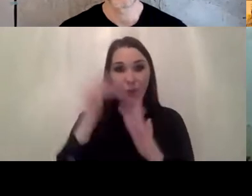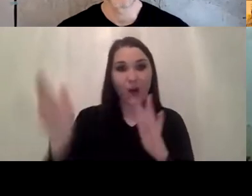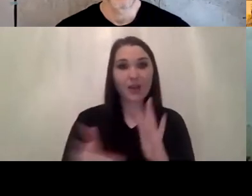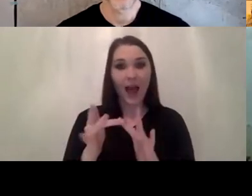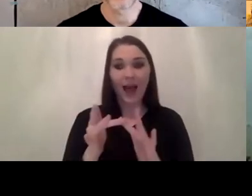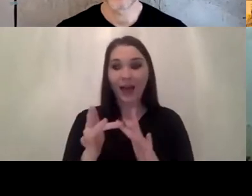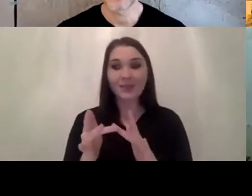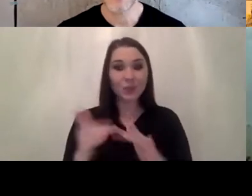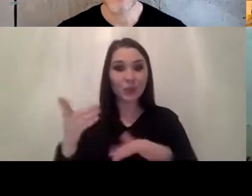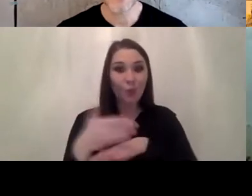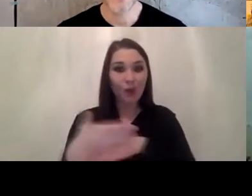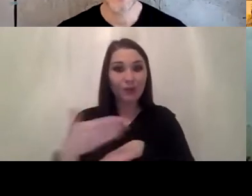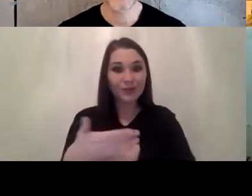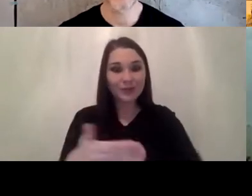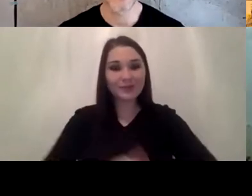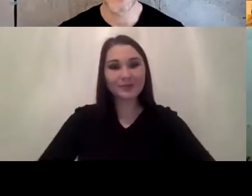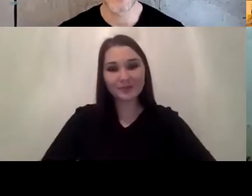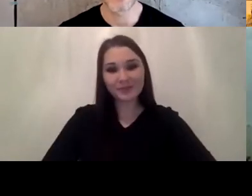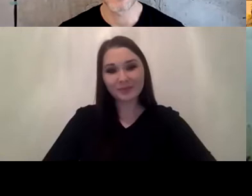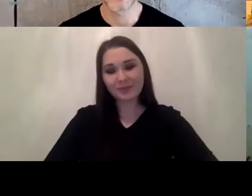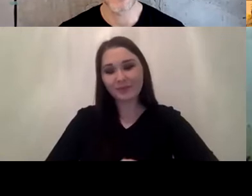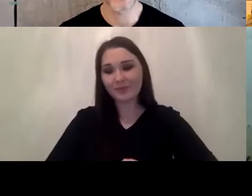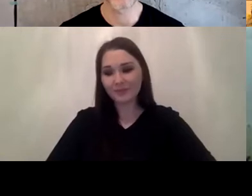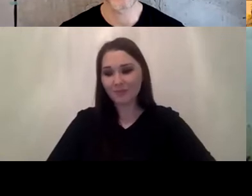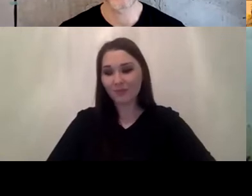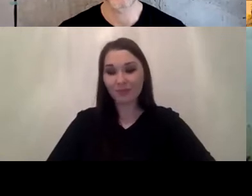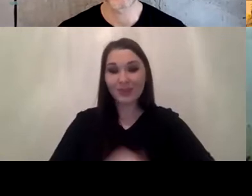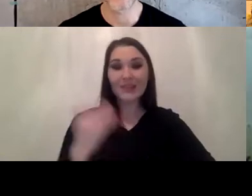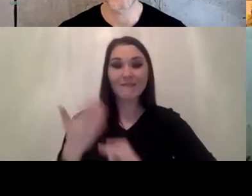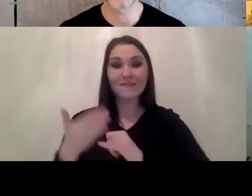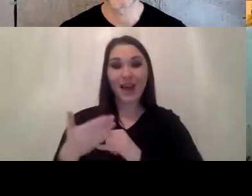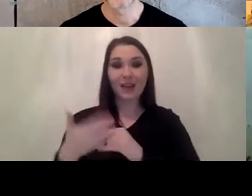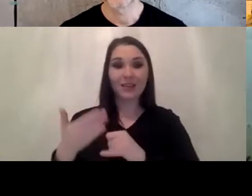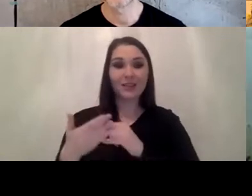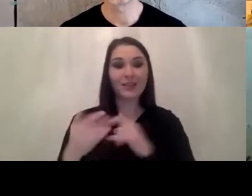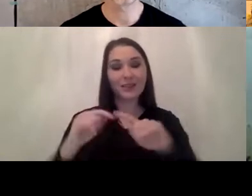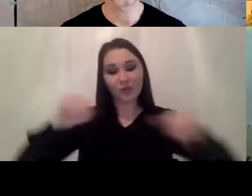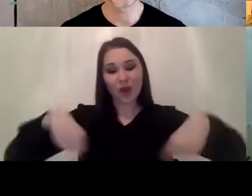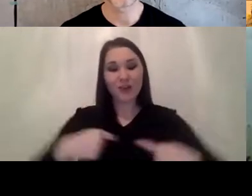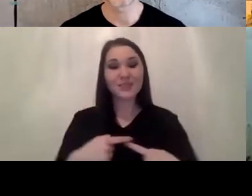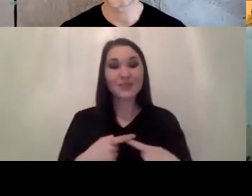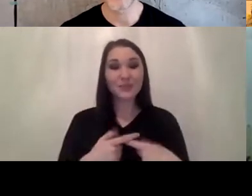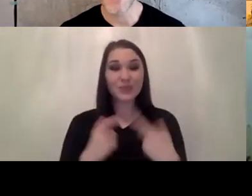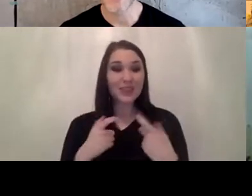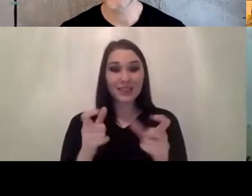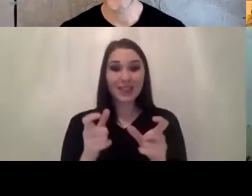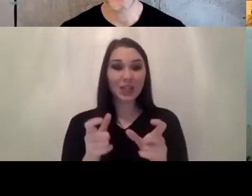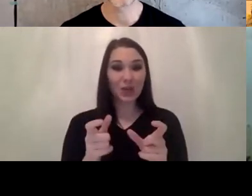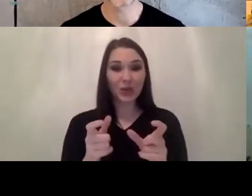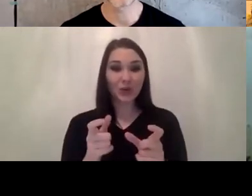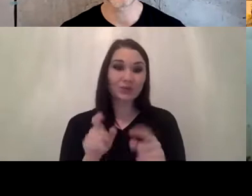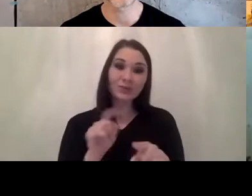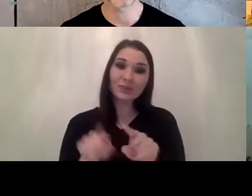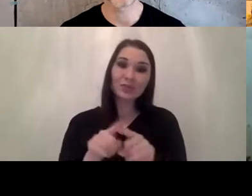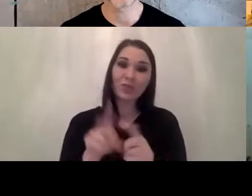remotely. And I guess, the final aspect is for us to continue to, let's still try and capture